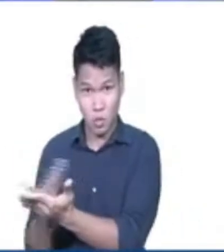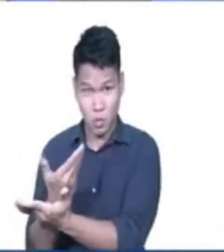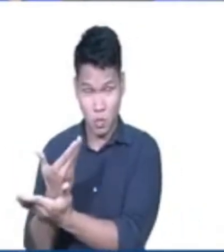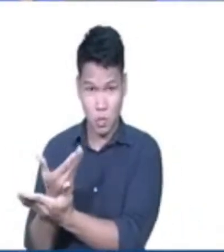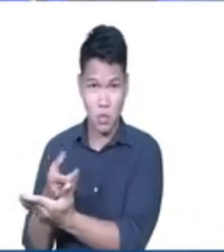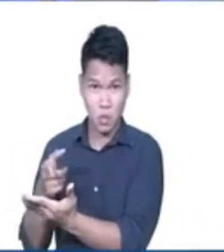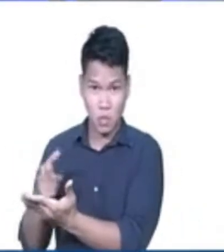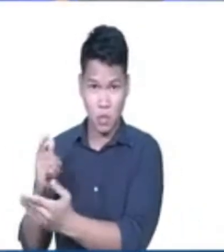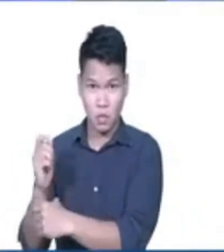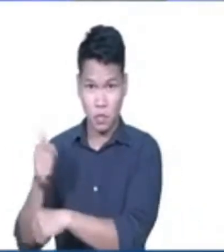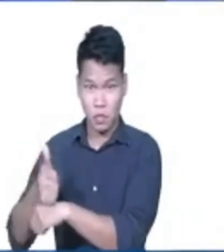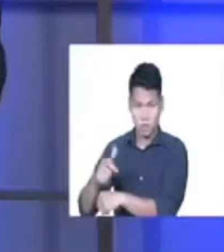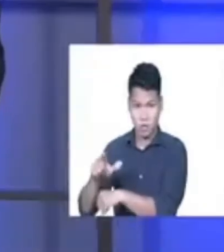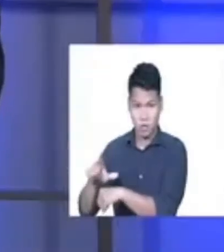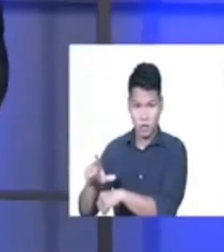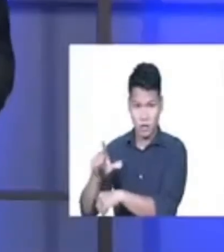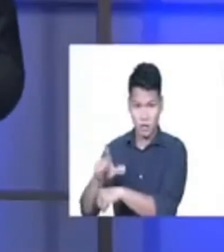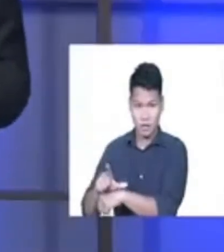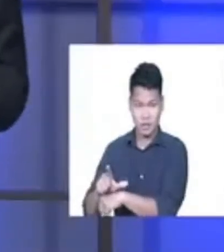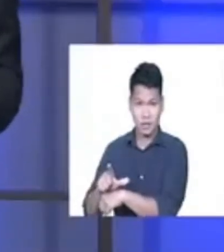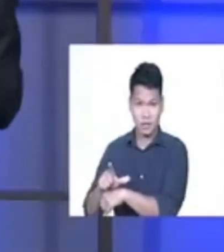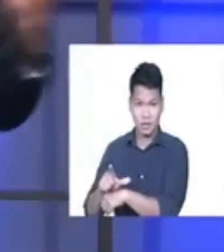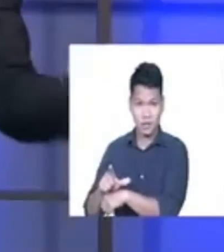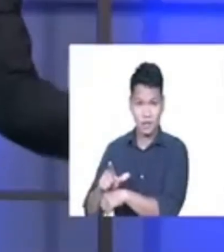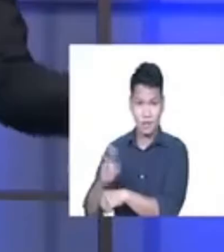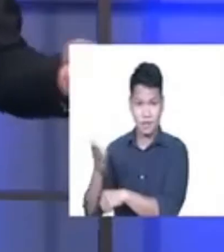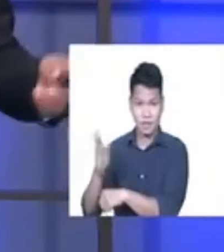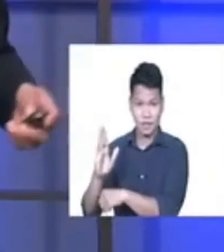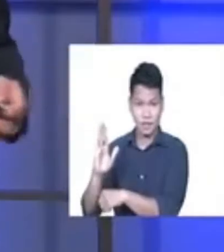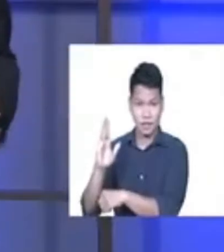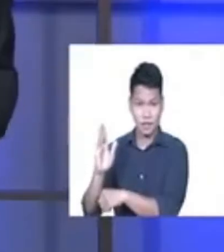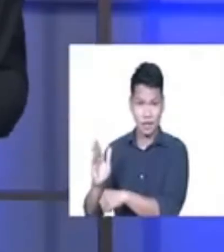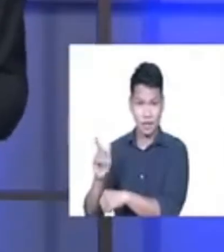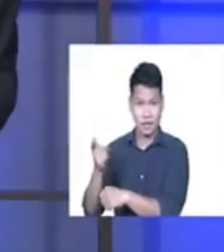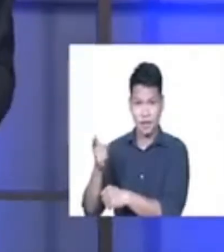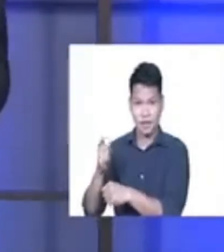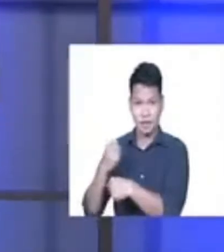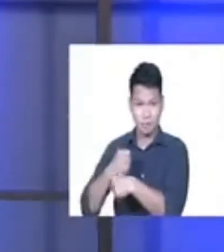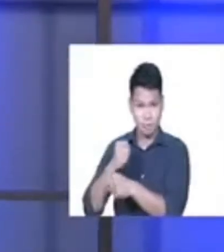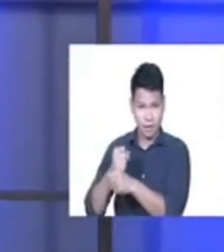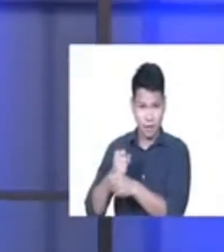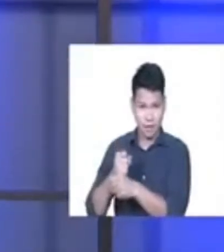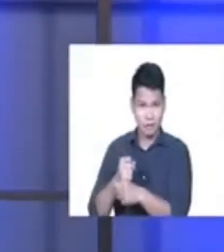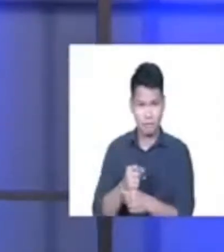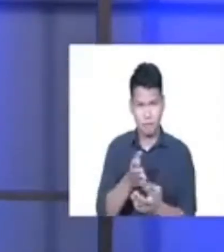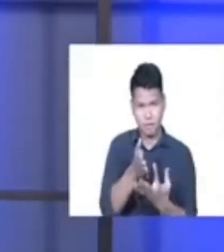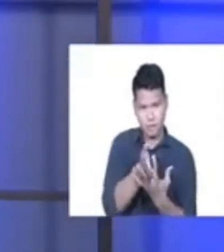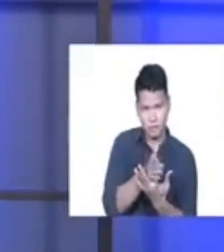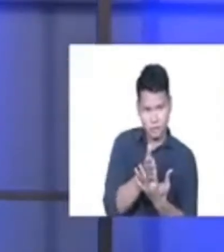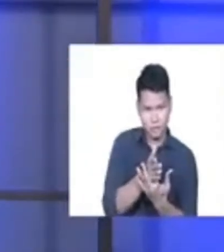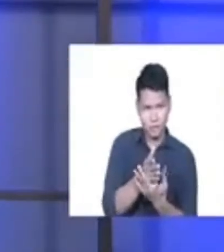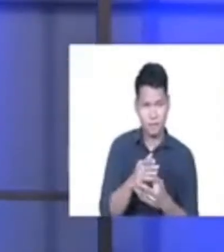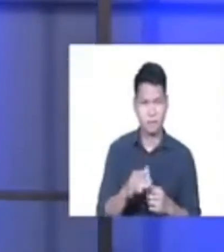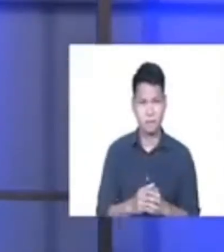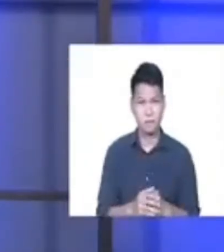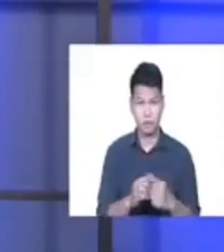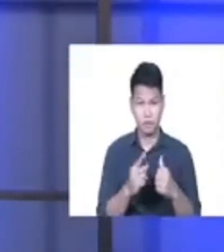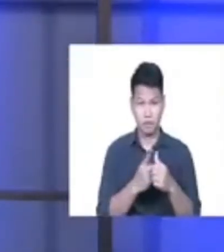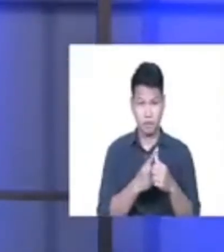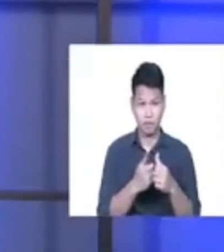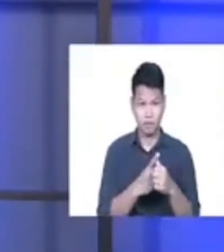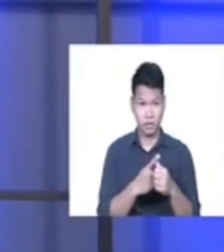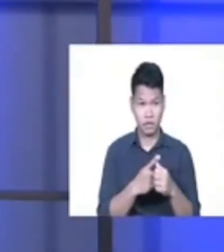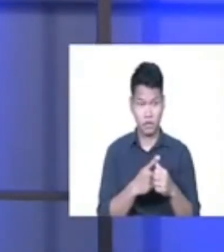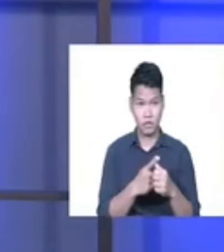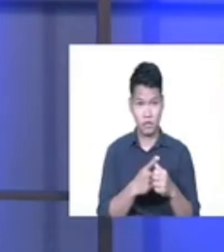sa bagong lupa na ginawa at gagawin ang ating Panginoon. First, I would like to bring you to the text